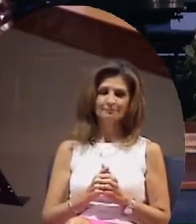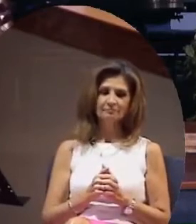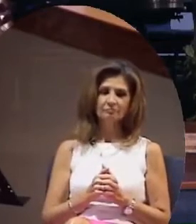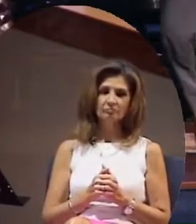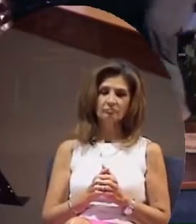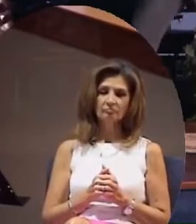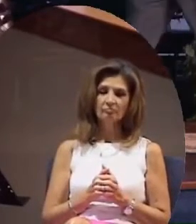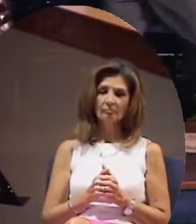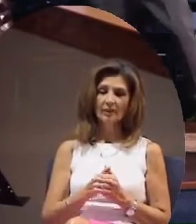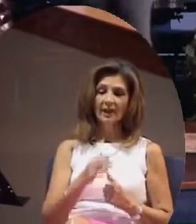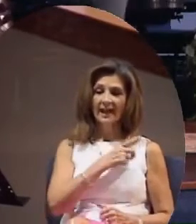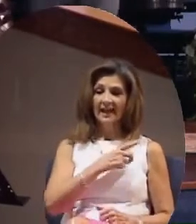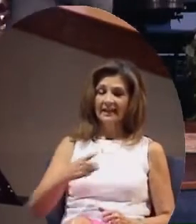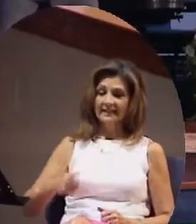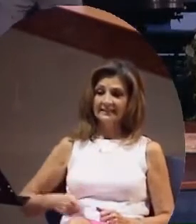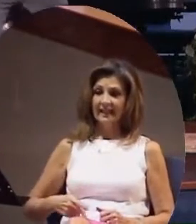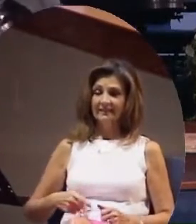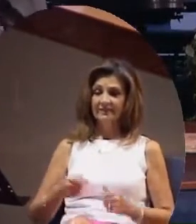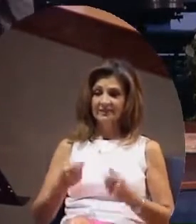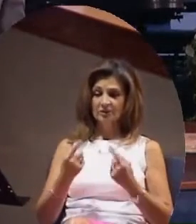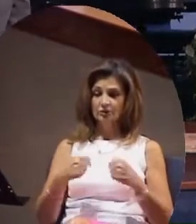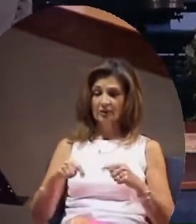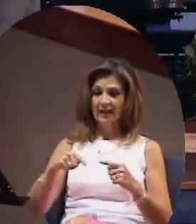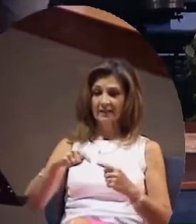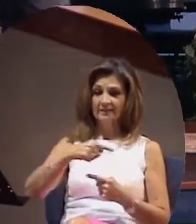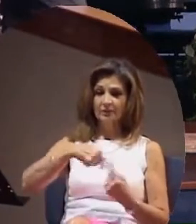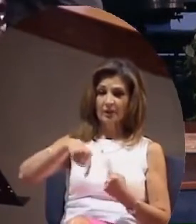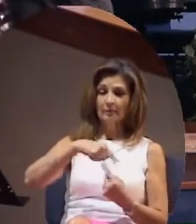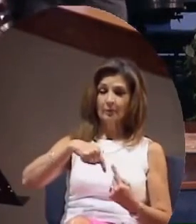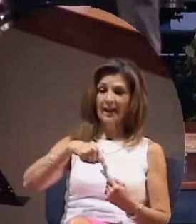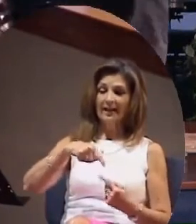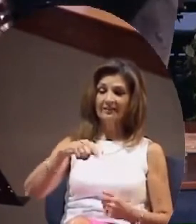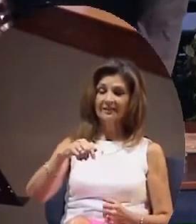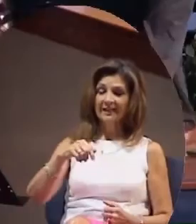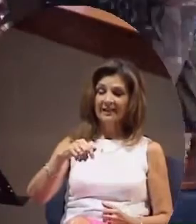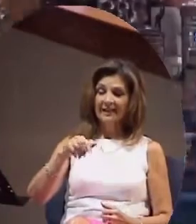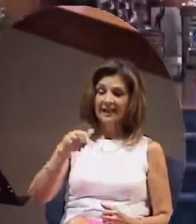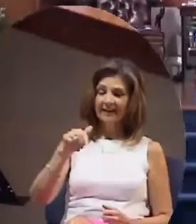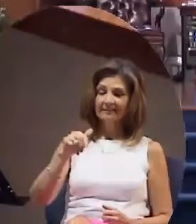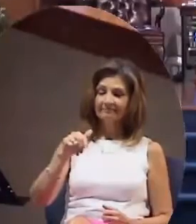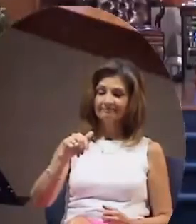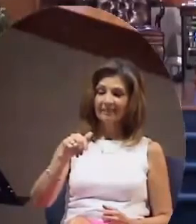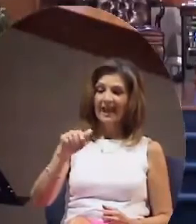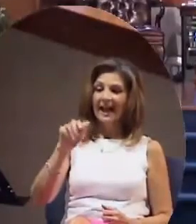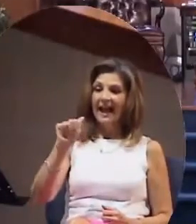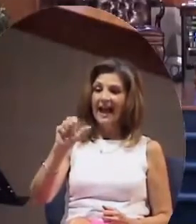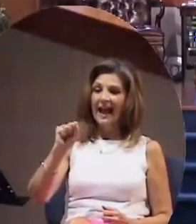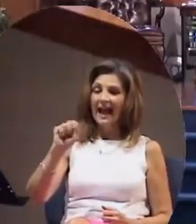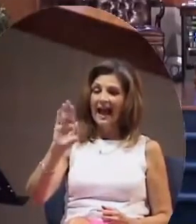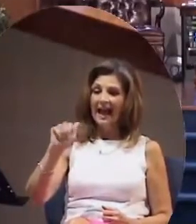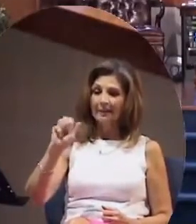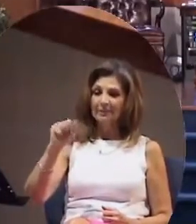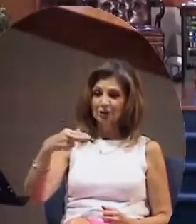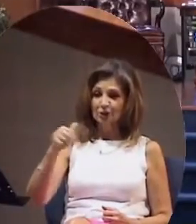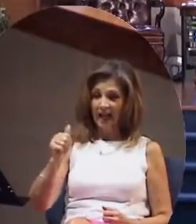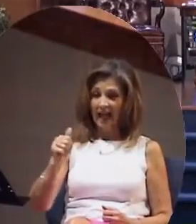because Abishai was trying to come out from around David, cut somebody's heads off. You said something about David, you was a dead man. Amen.